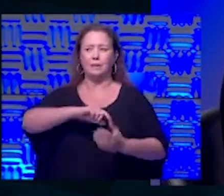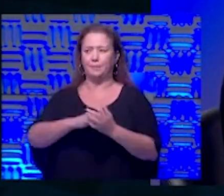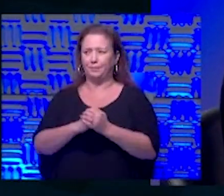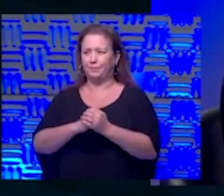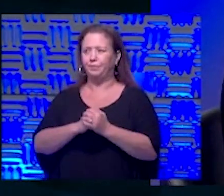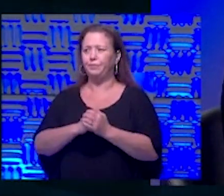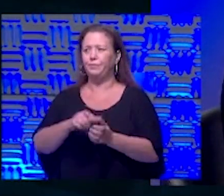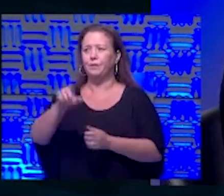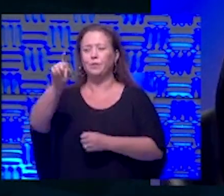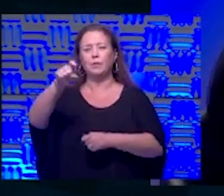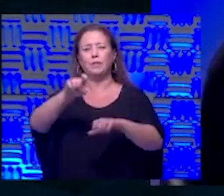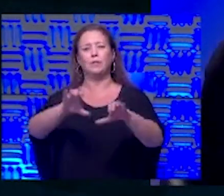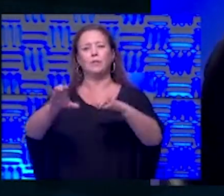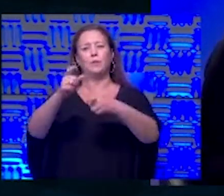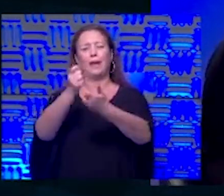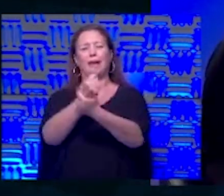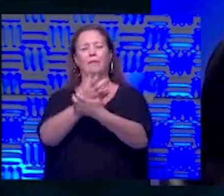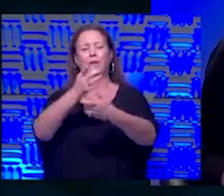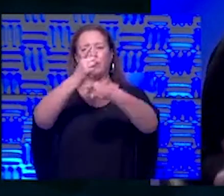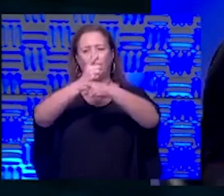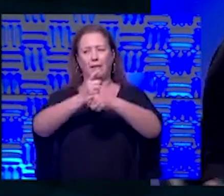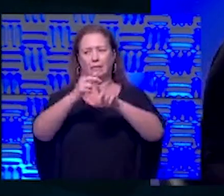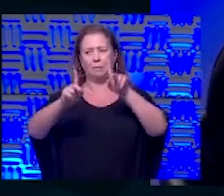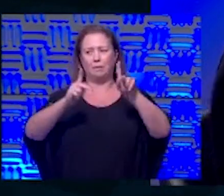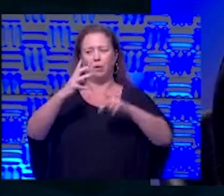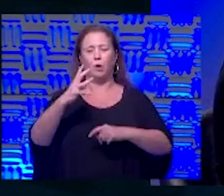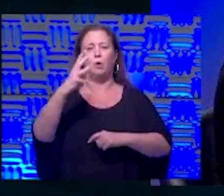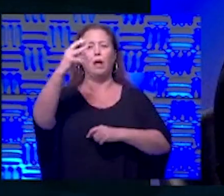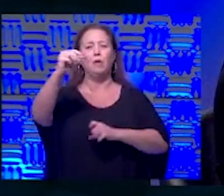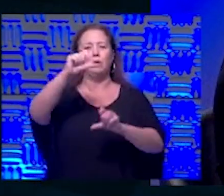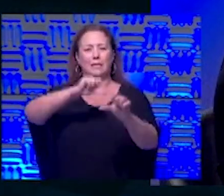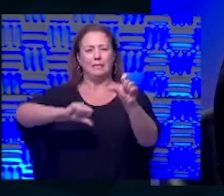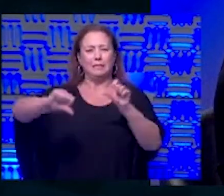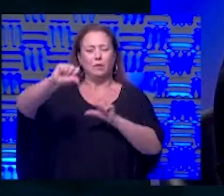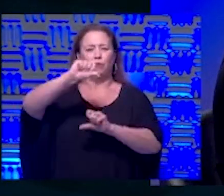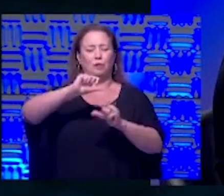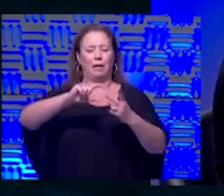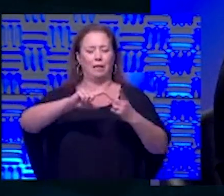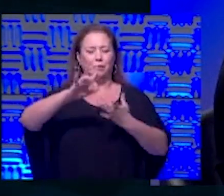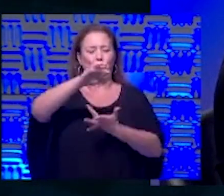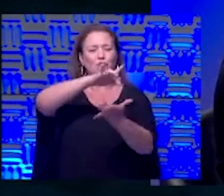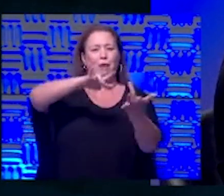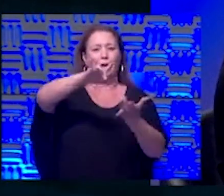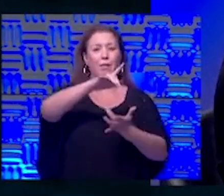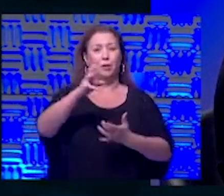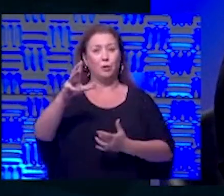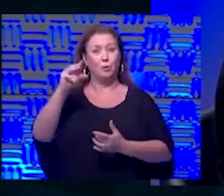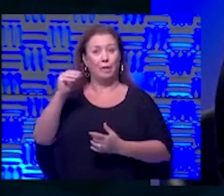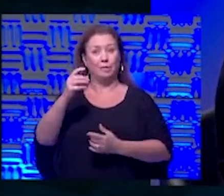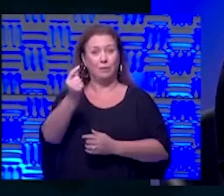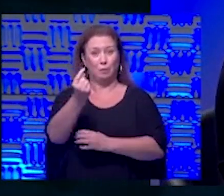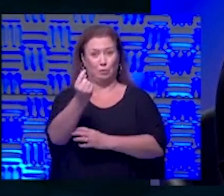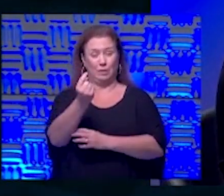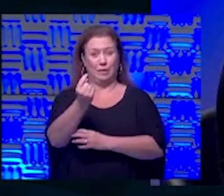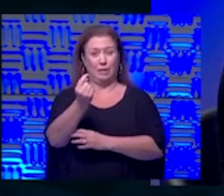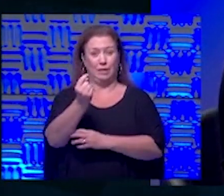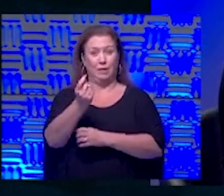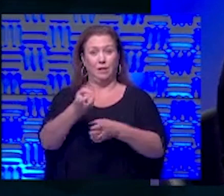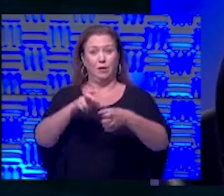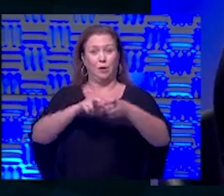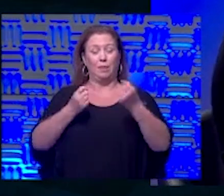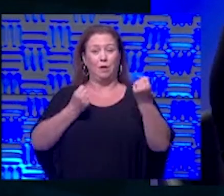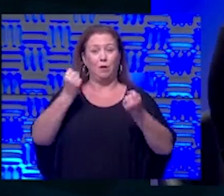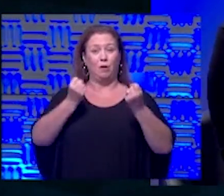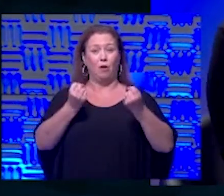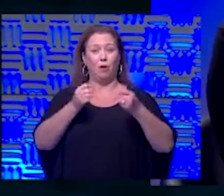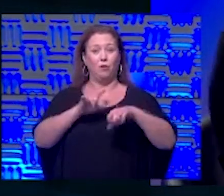to do everything right as people are starting to get out, socialize, travel. You left on Tuesday. You jumped in the car, headed